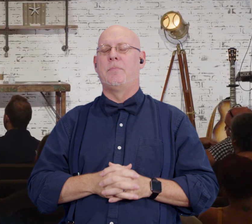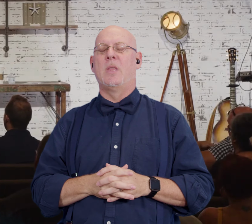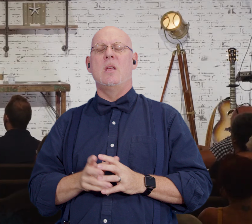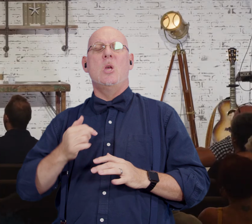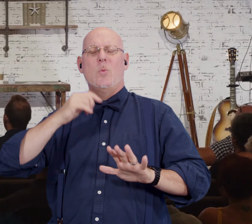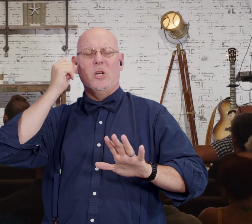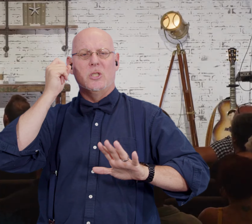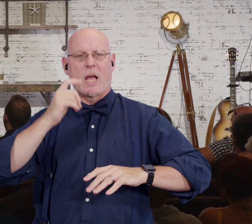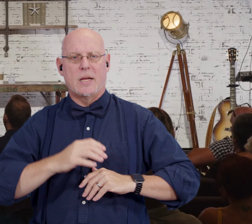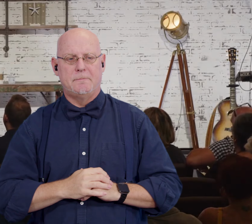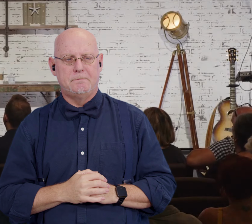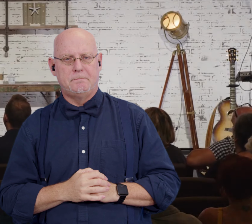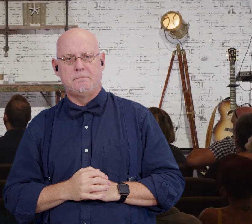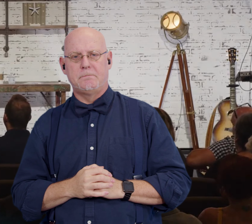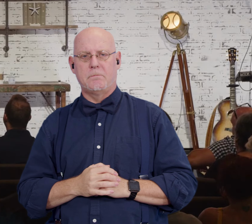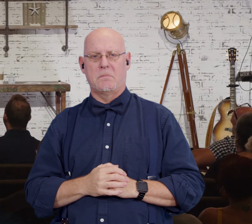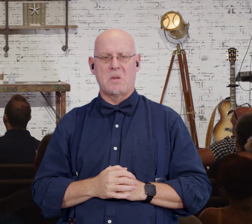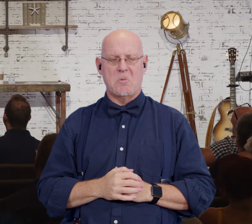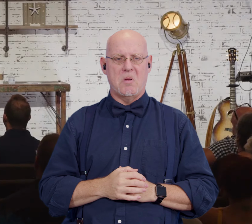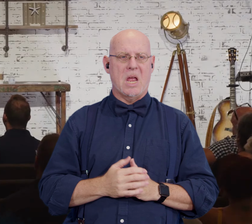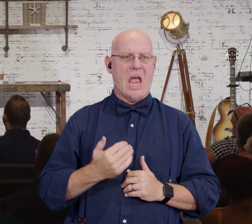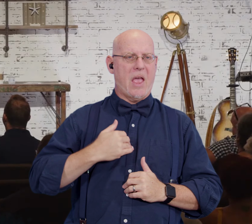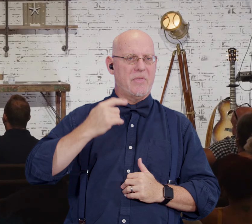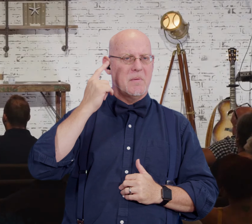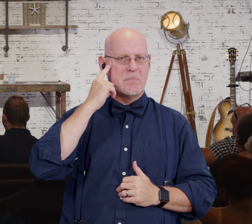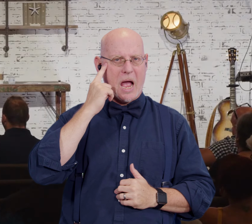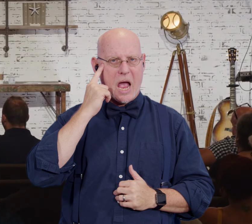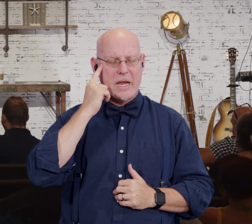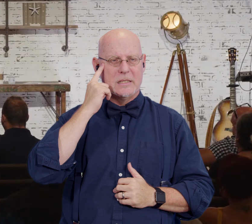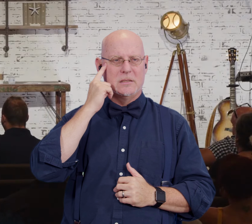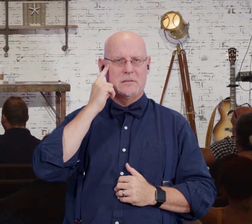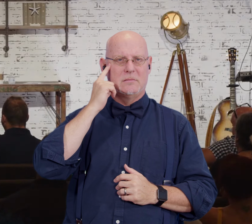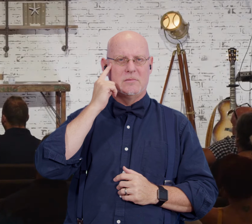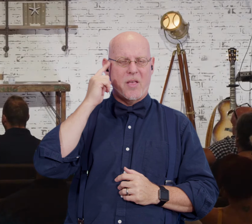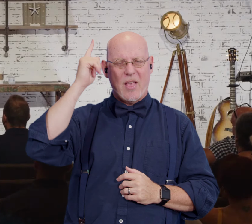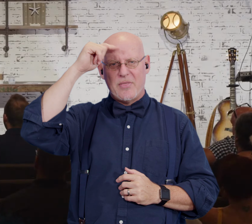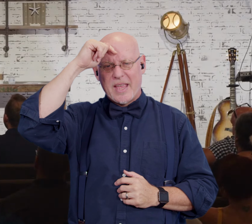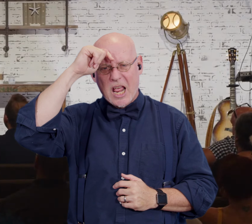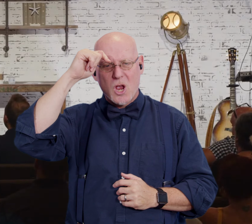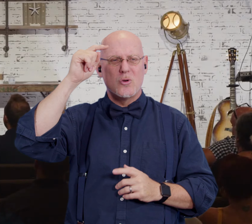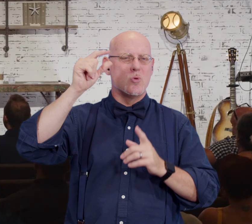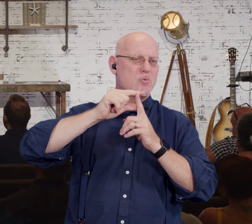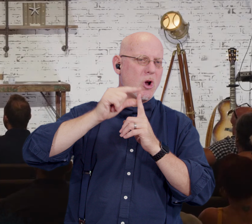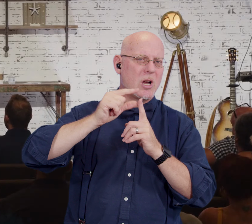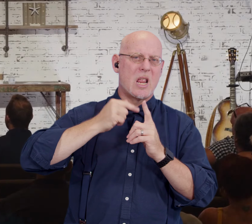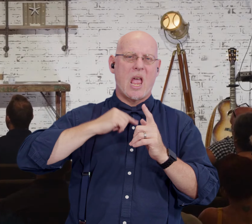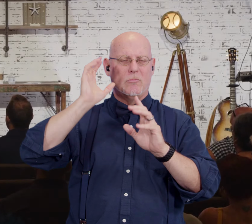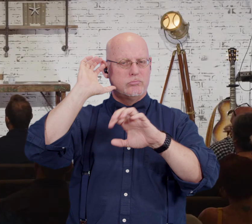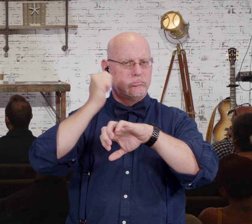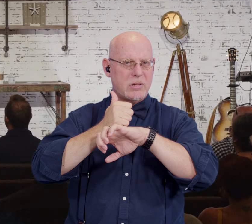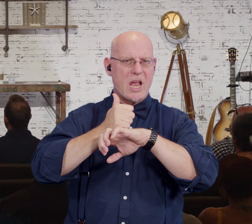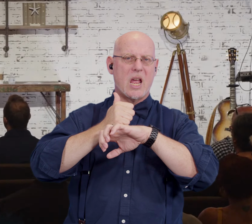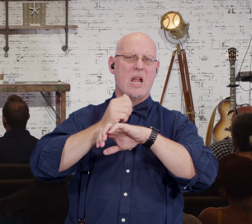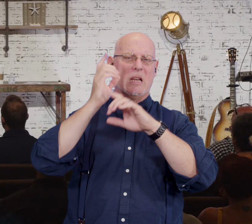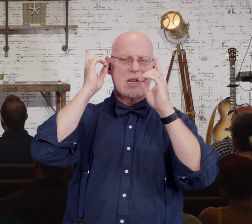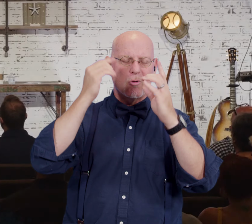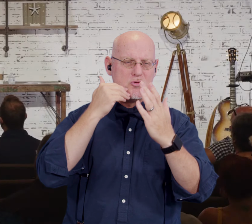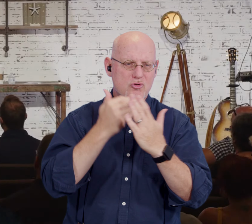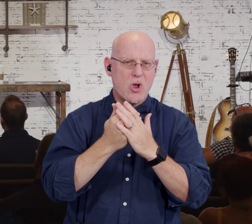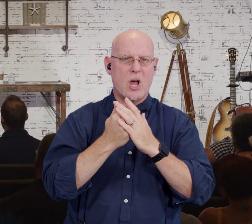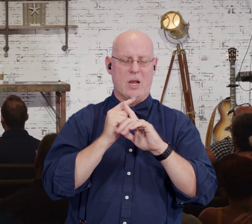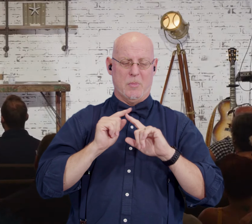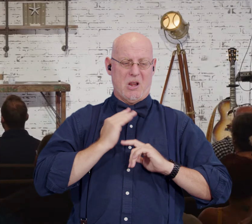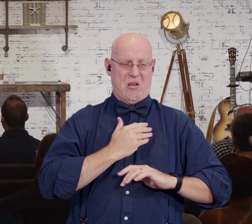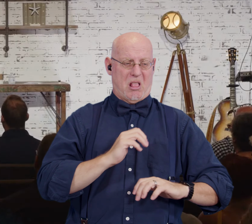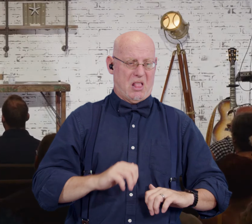we get it. We've got the mind minutiae, the theological jargon. We've got it all in place. Our doctrine's airtight, but